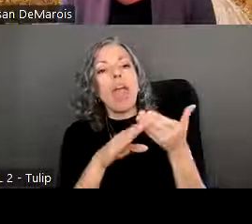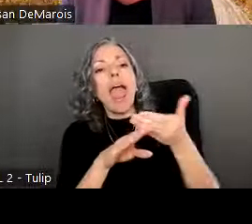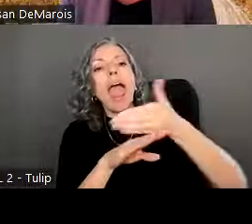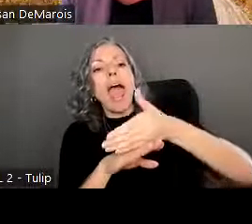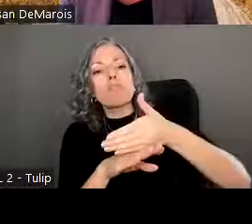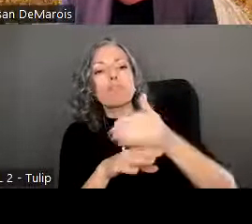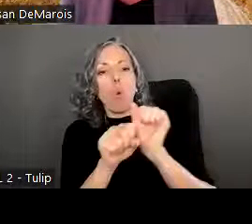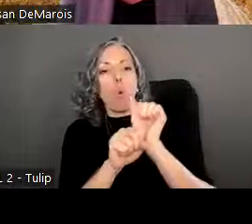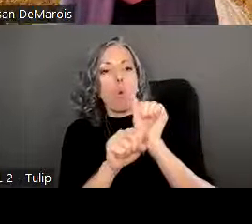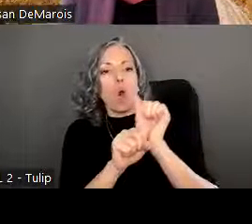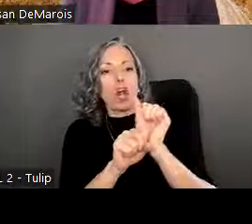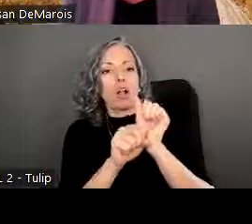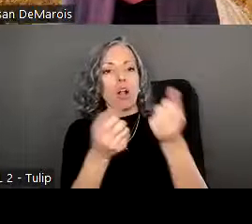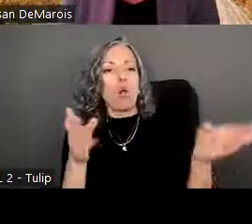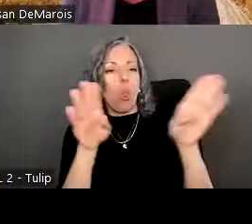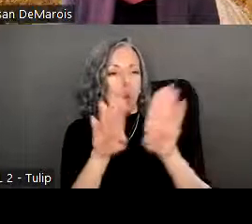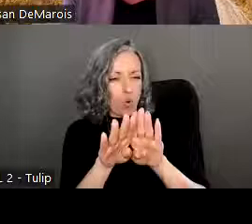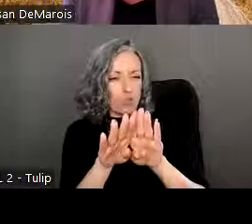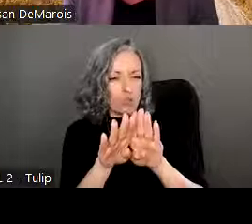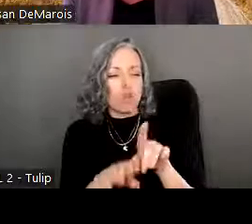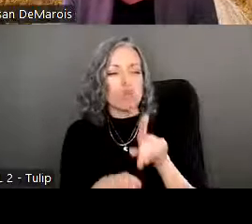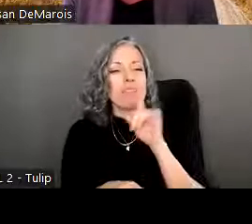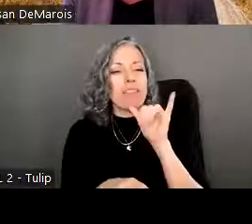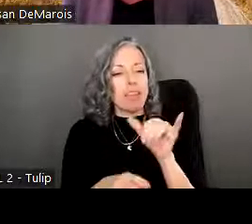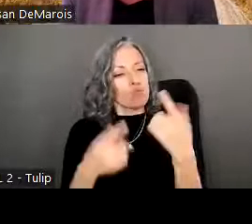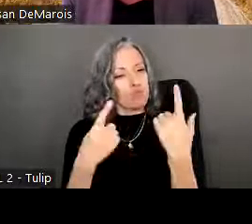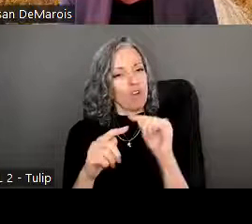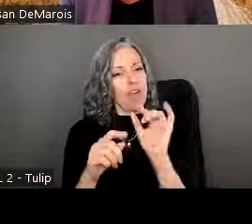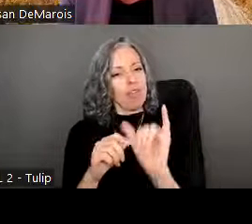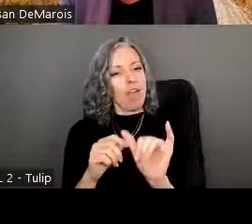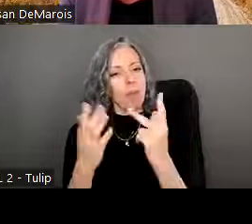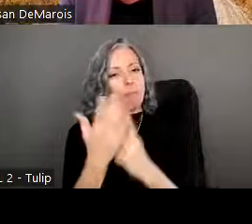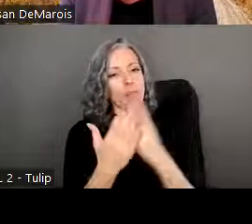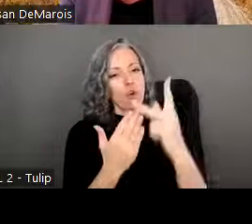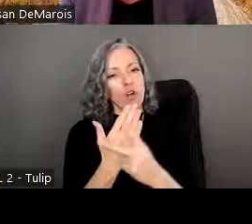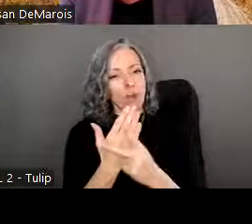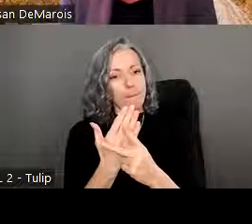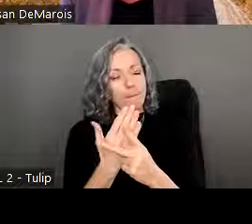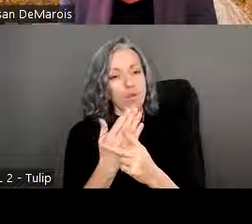this is part of what we're piloting with CALS Connect, is